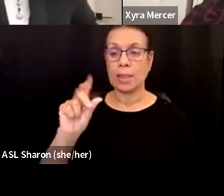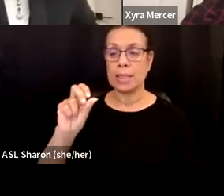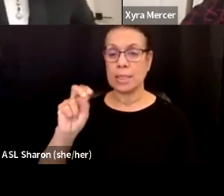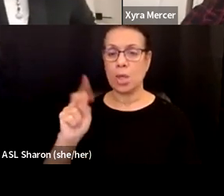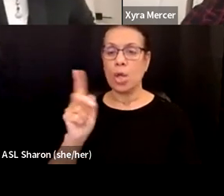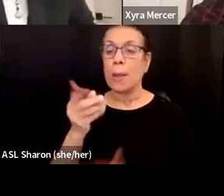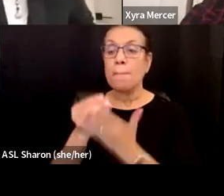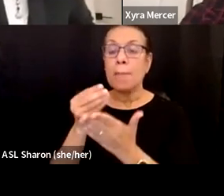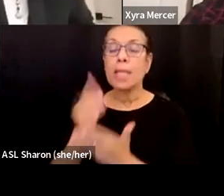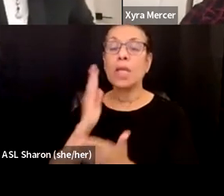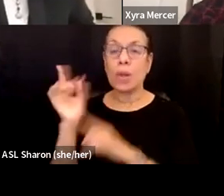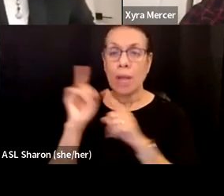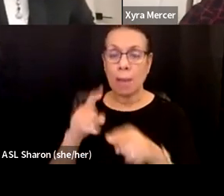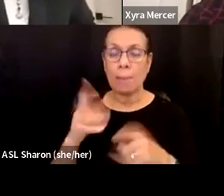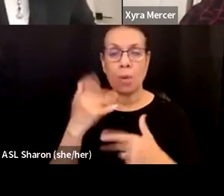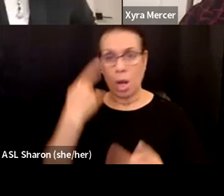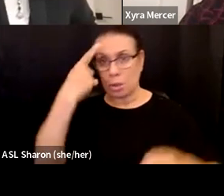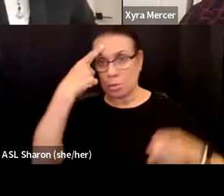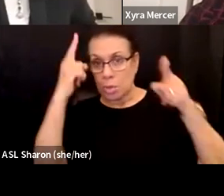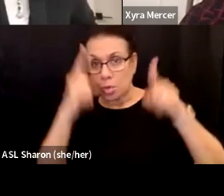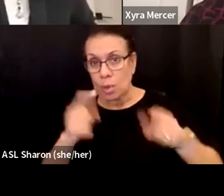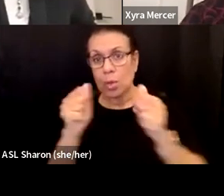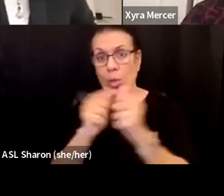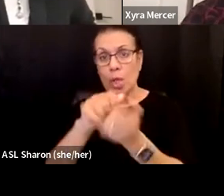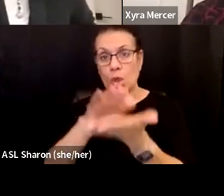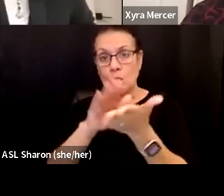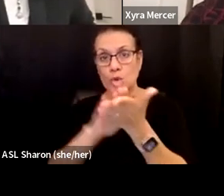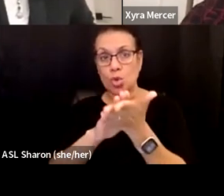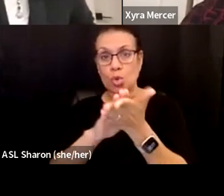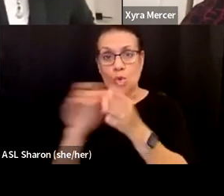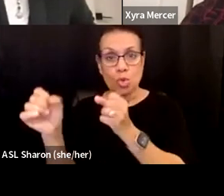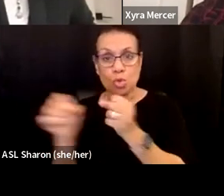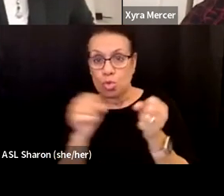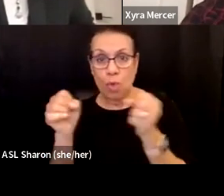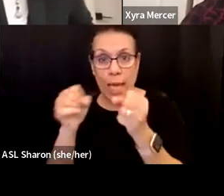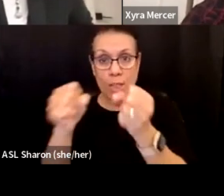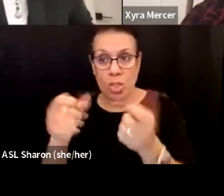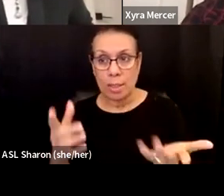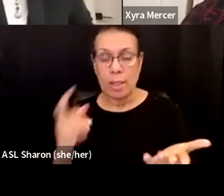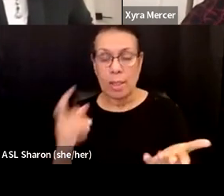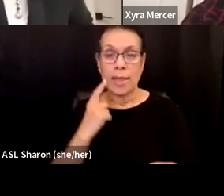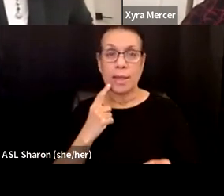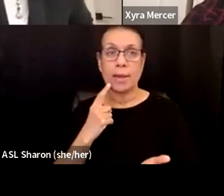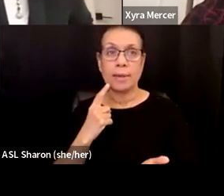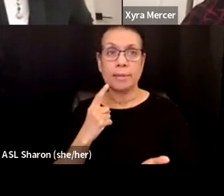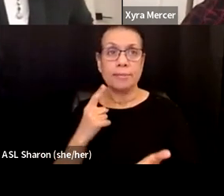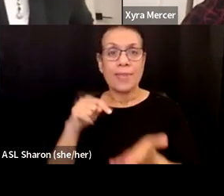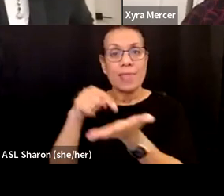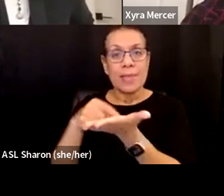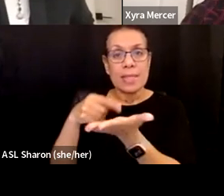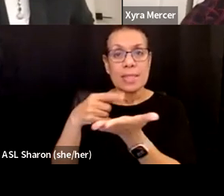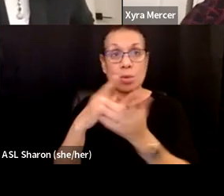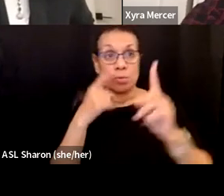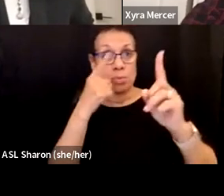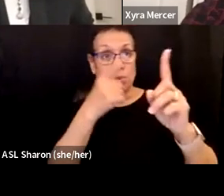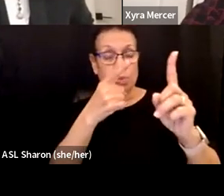coming and i wanted to be as aligned as possible with the district-wide strategy so think of it as like you know funding one-tenth of this initiative that's